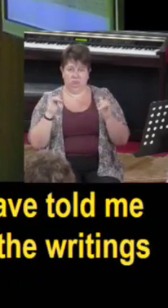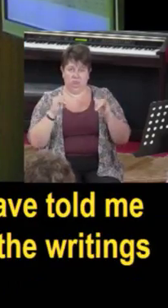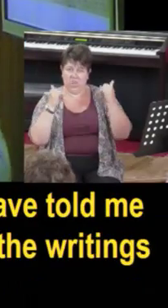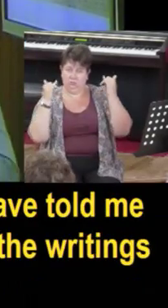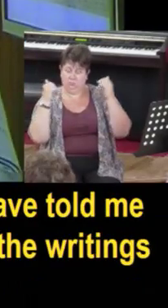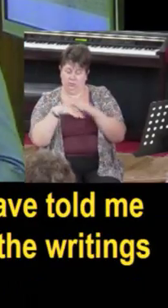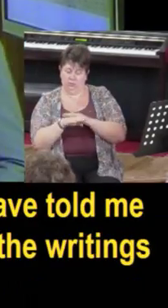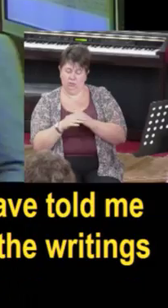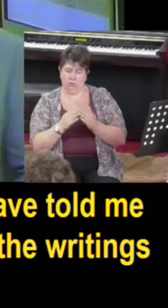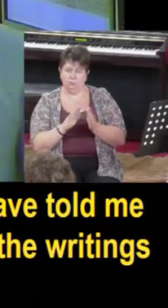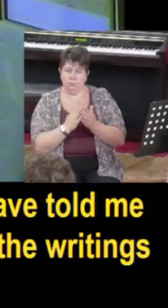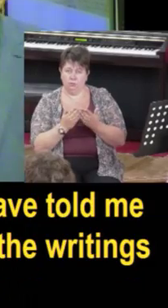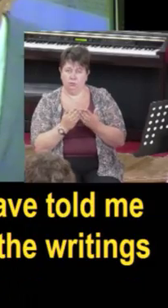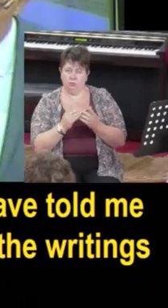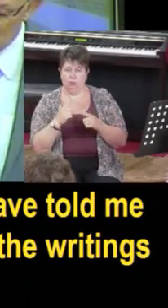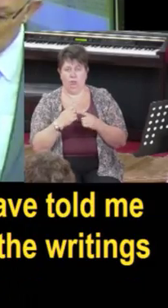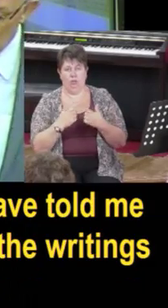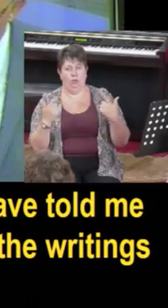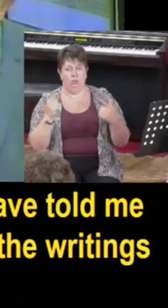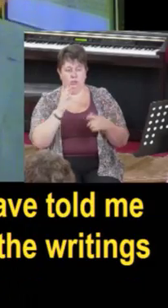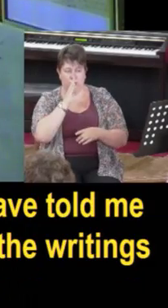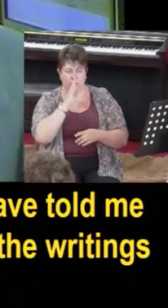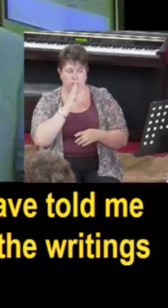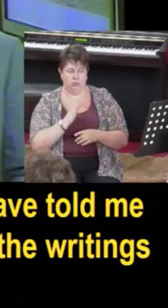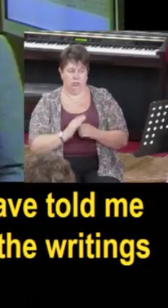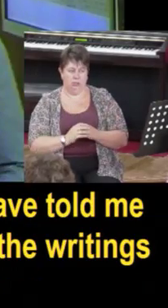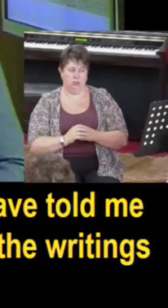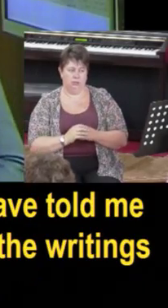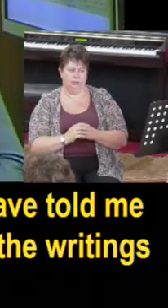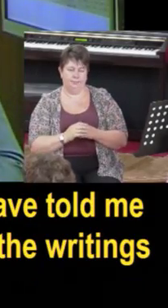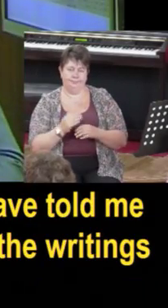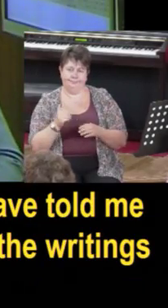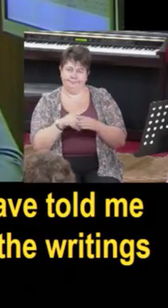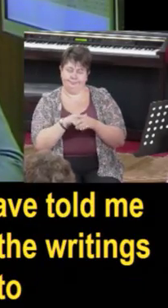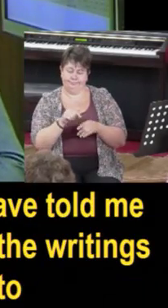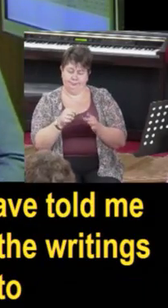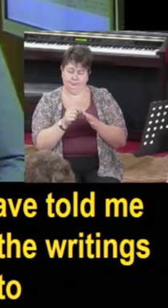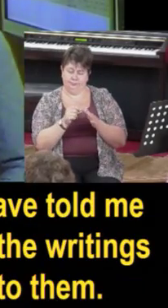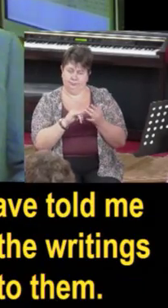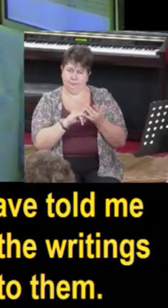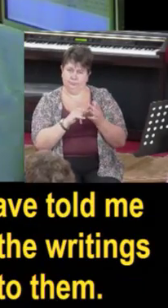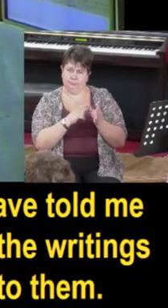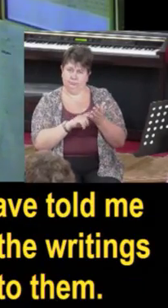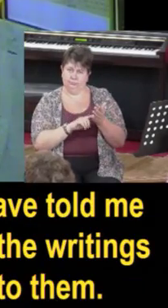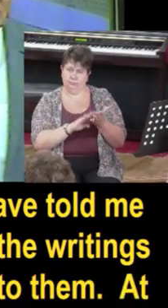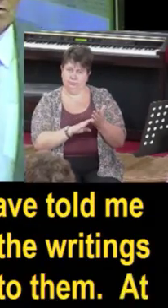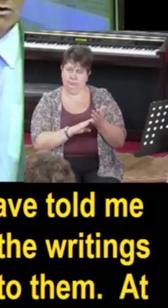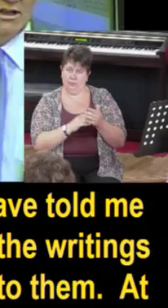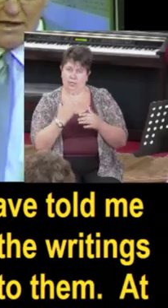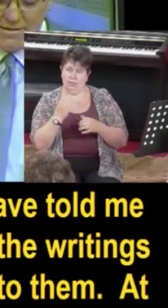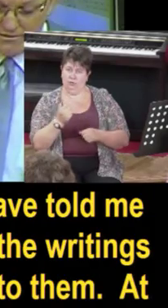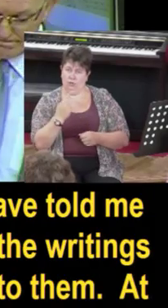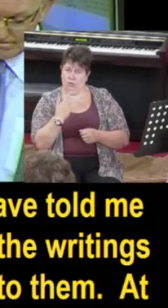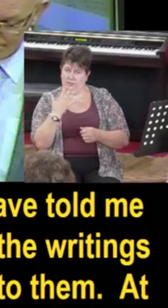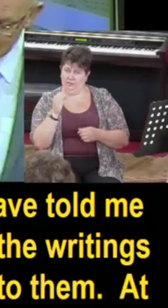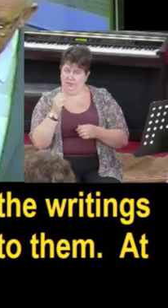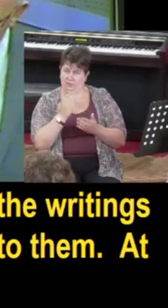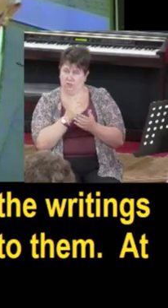times of sadness. At 150 chapters, Psalms is the longest book in the